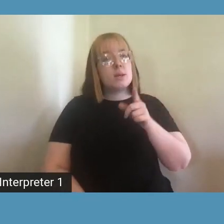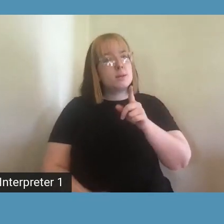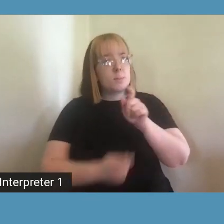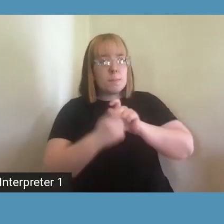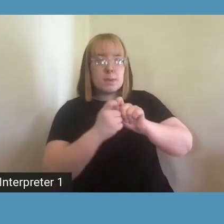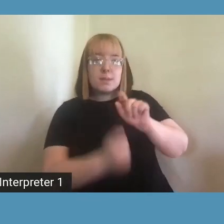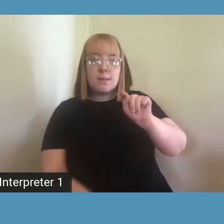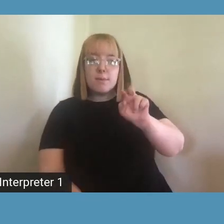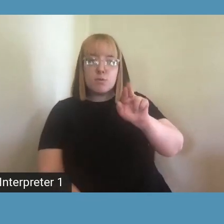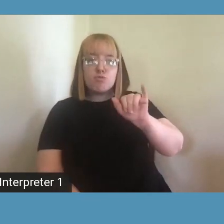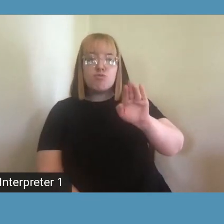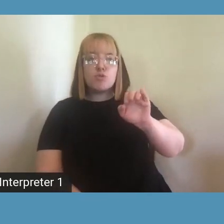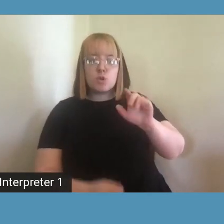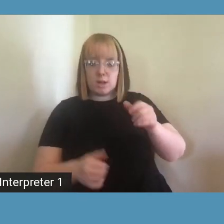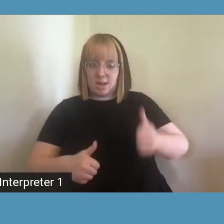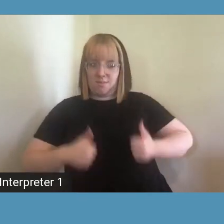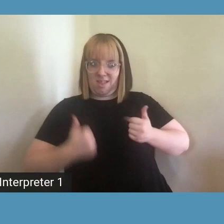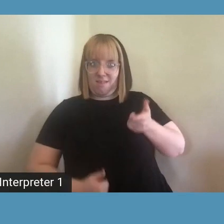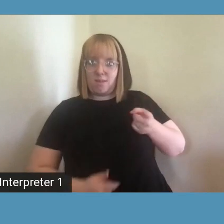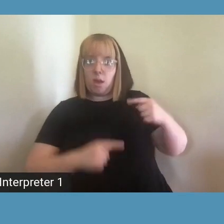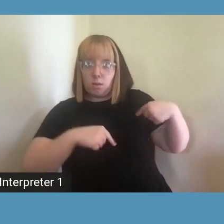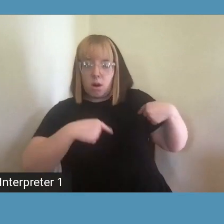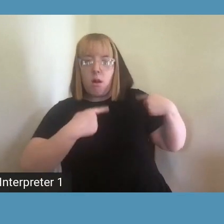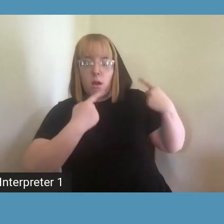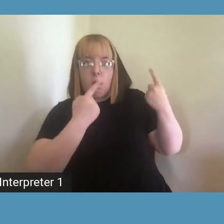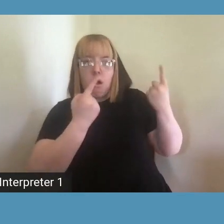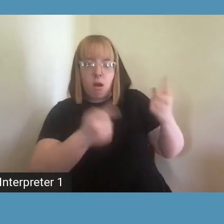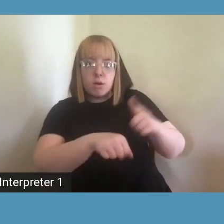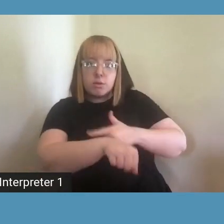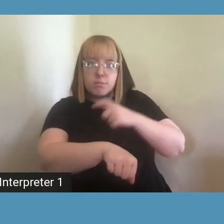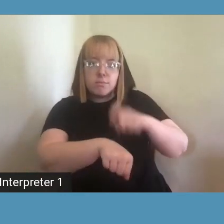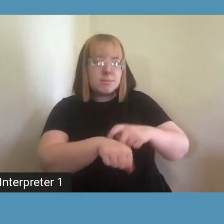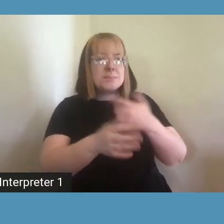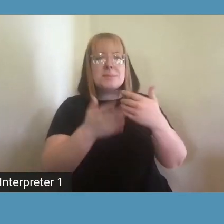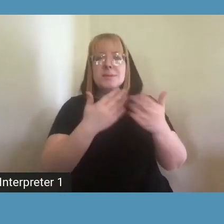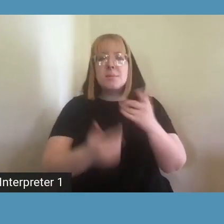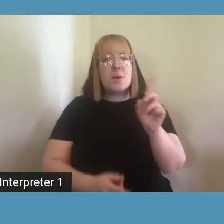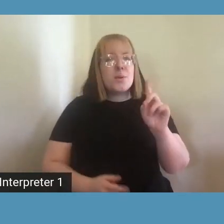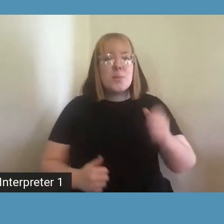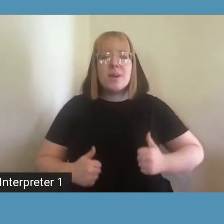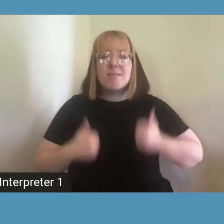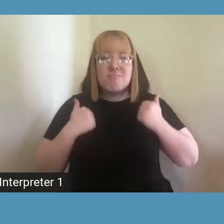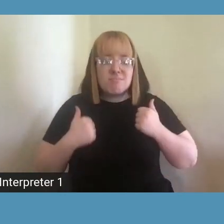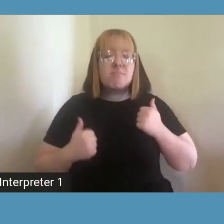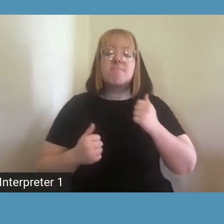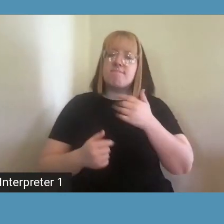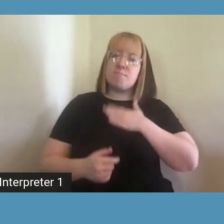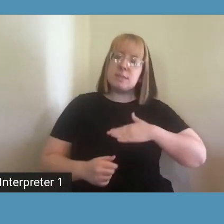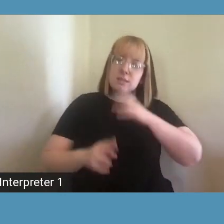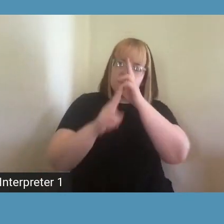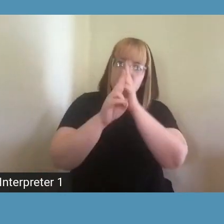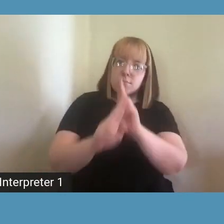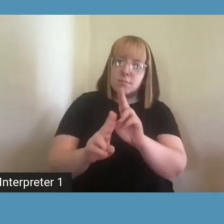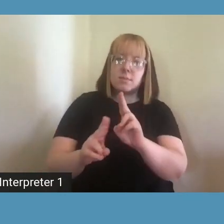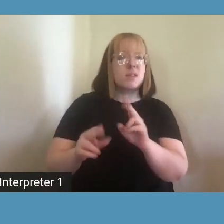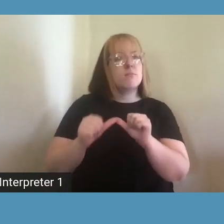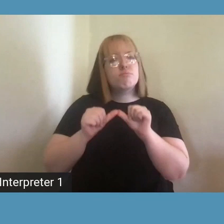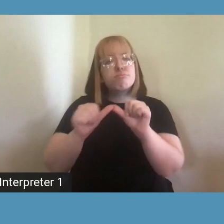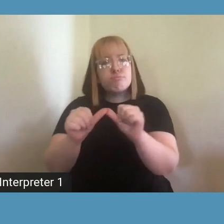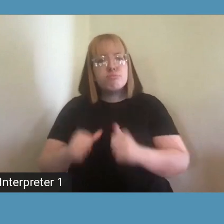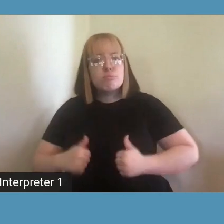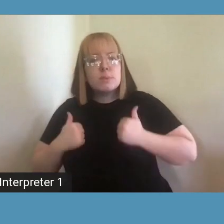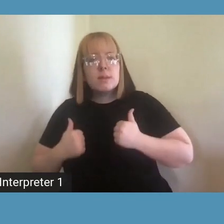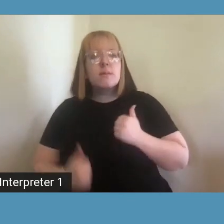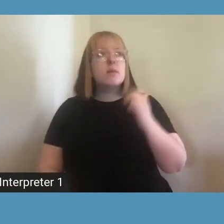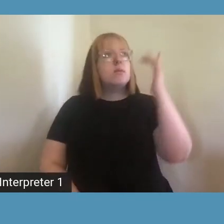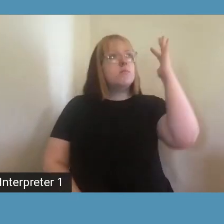peoples. Wherever we are, let us acknowledge all Indigenous nations as living communities, their elders both past and